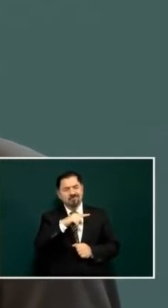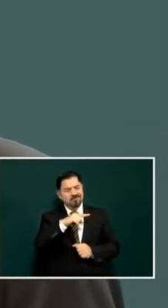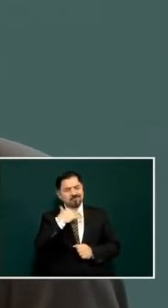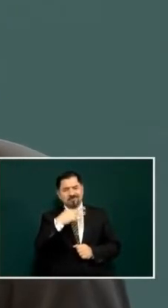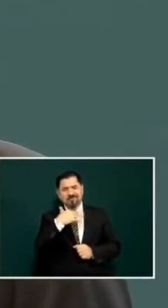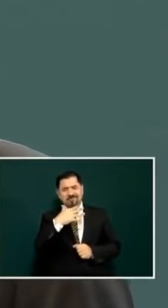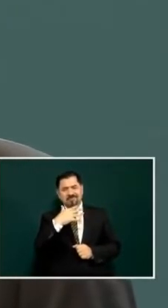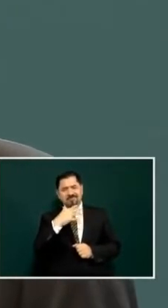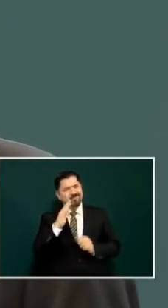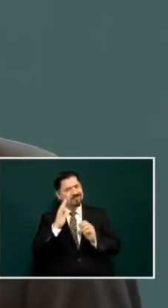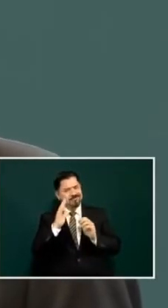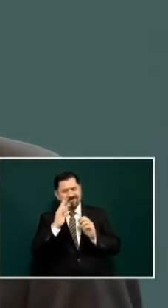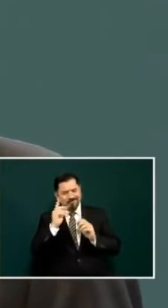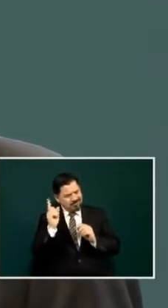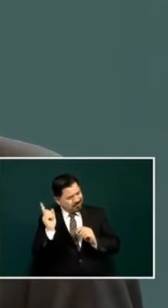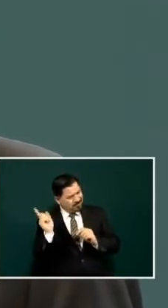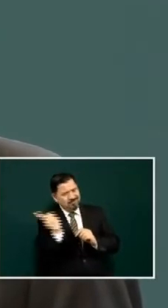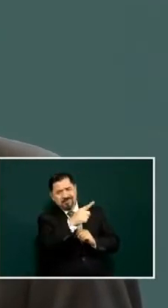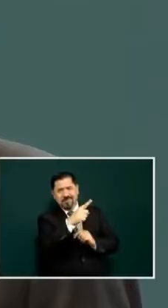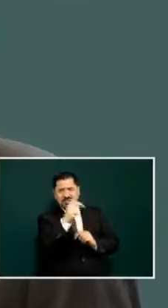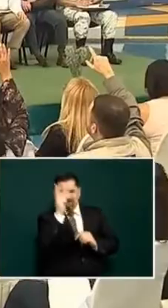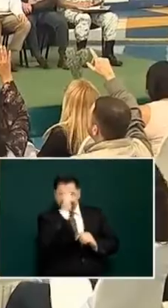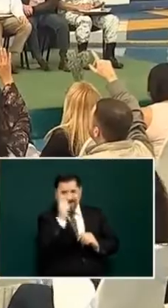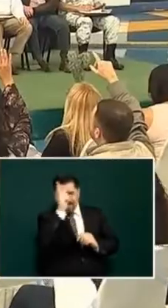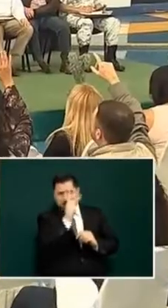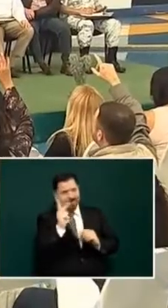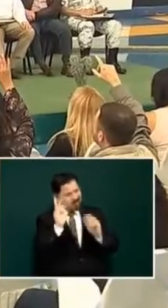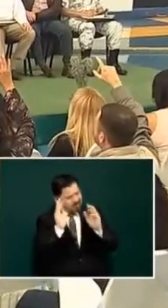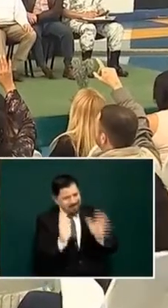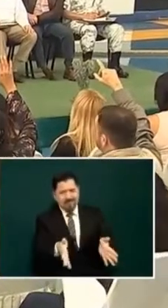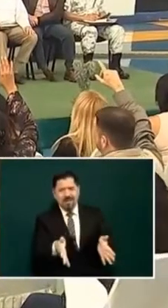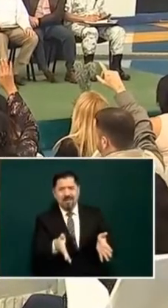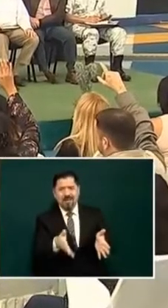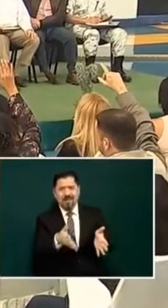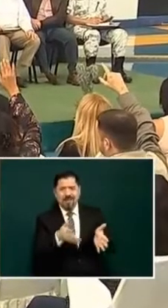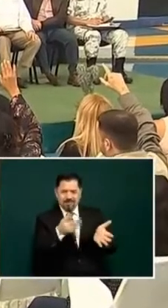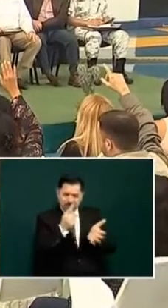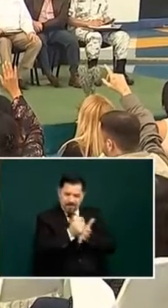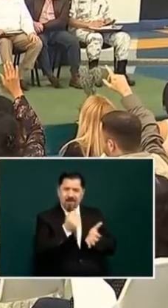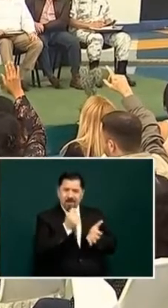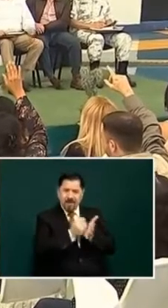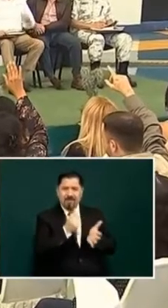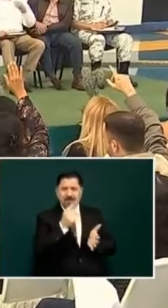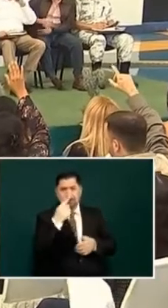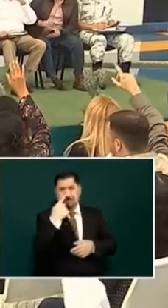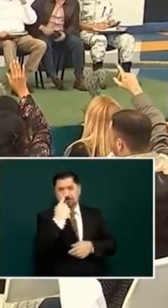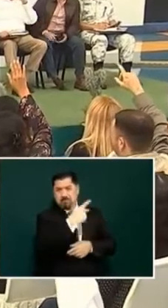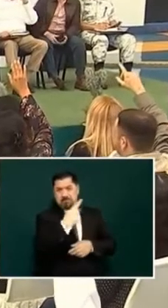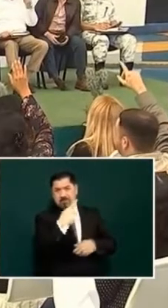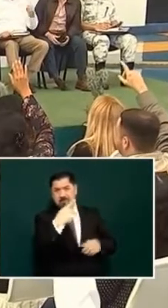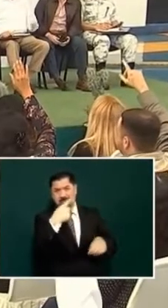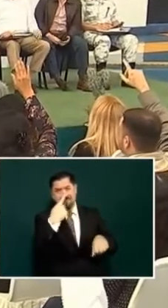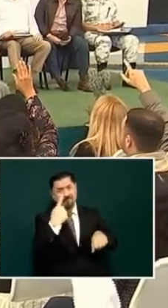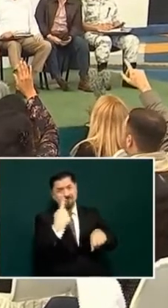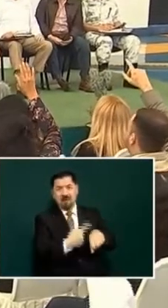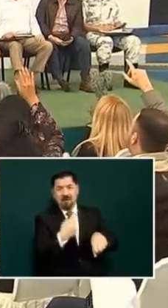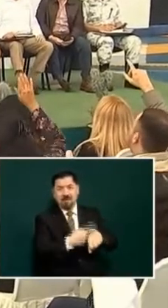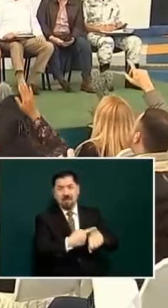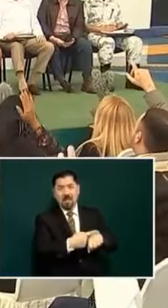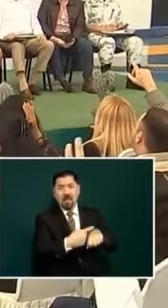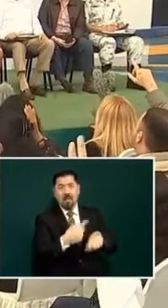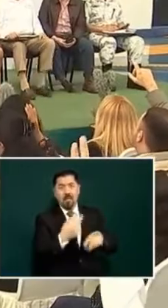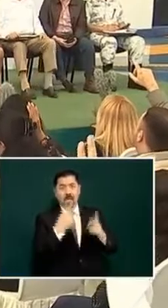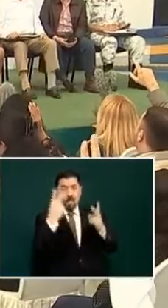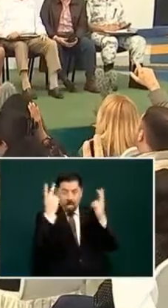let them look for psychologists to treat themselves of that illness of